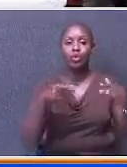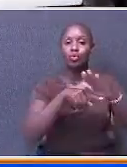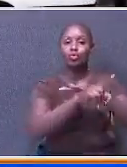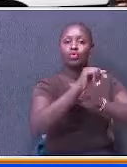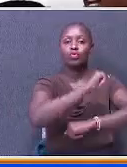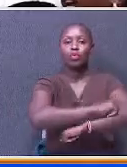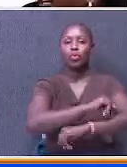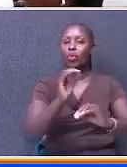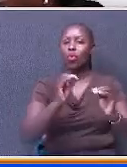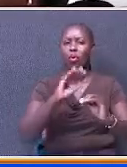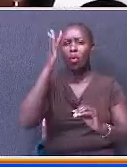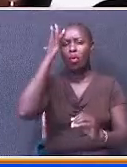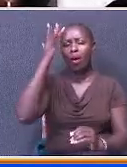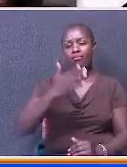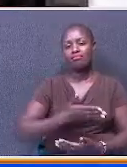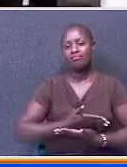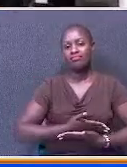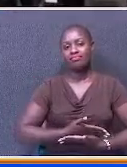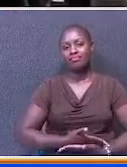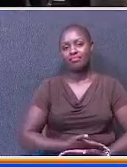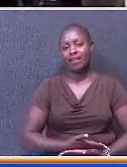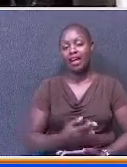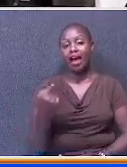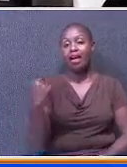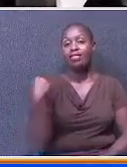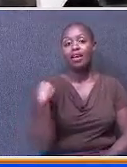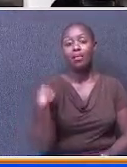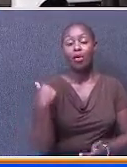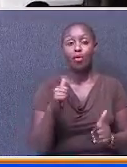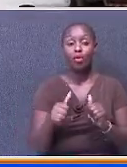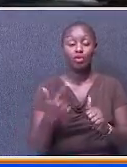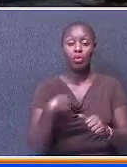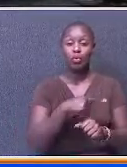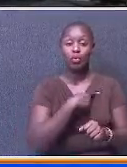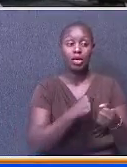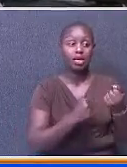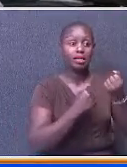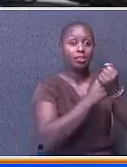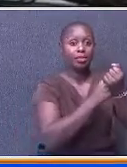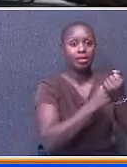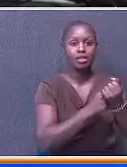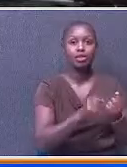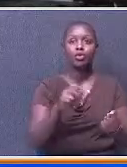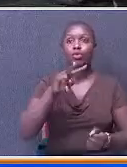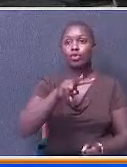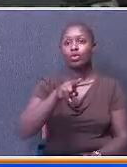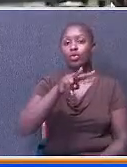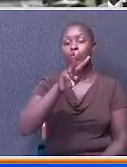kutokana na njaa. The number that we are catering for as of now is